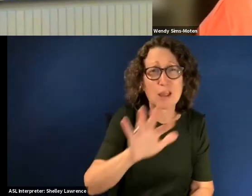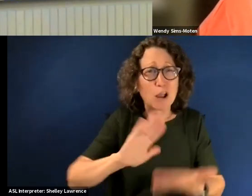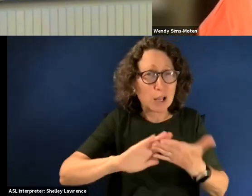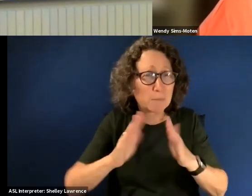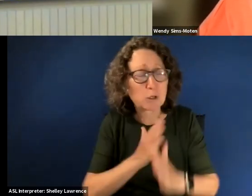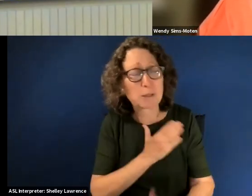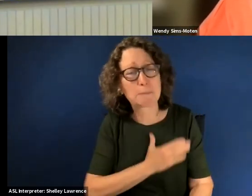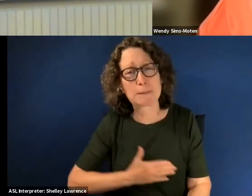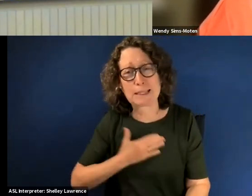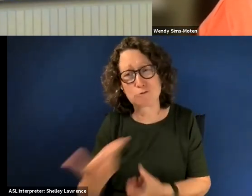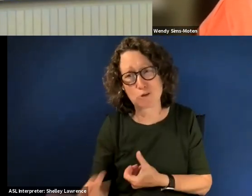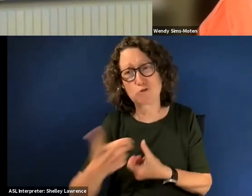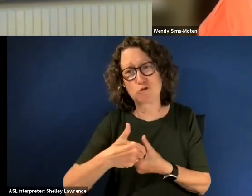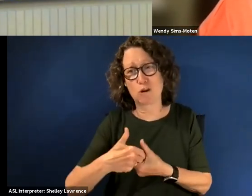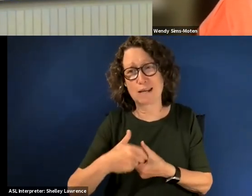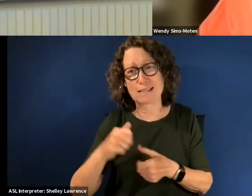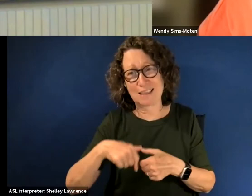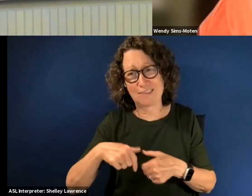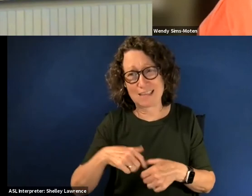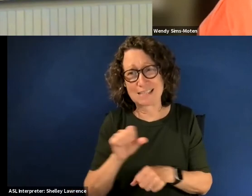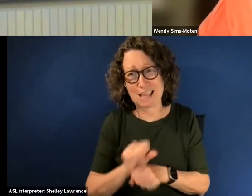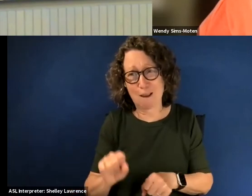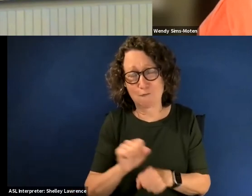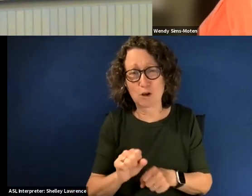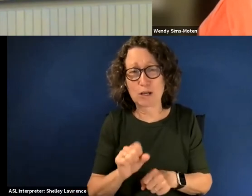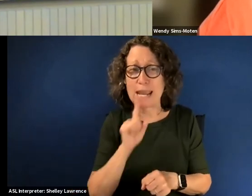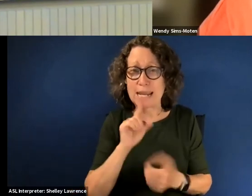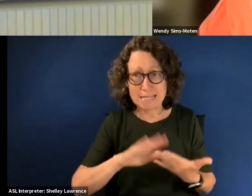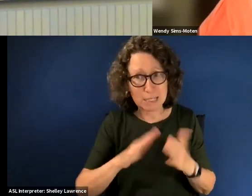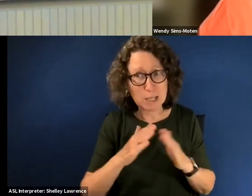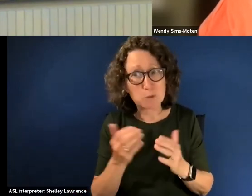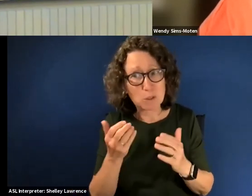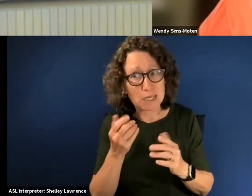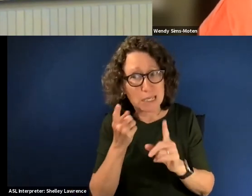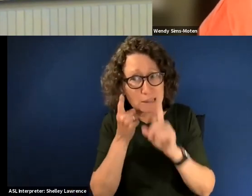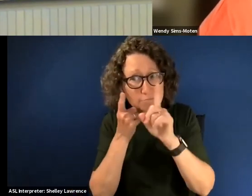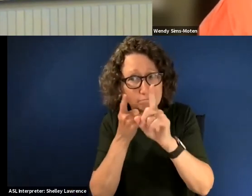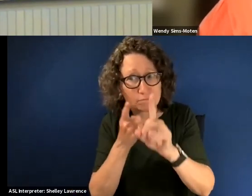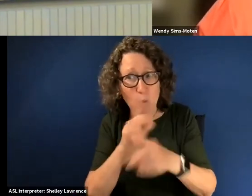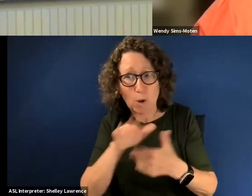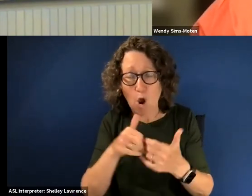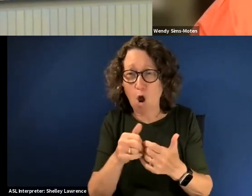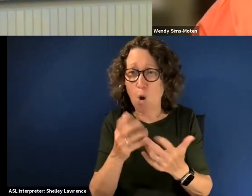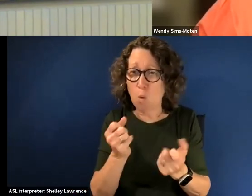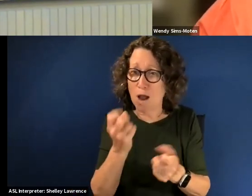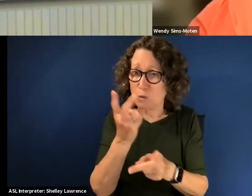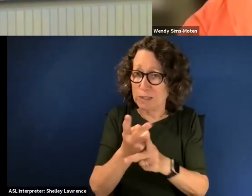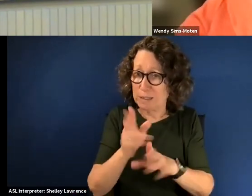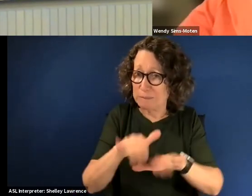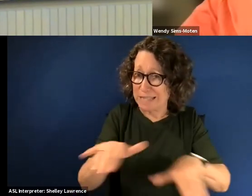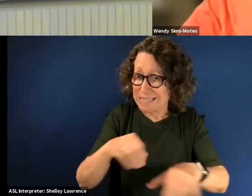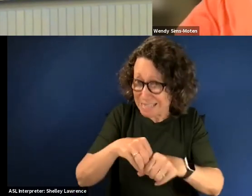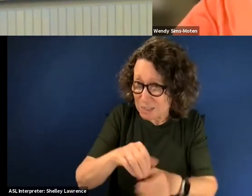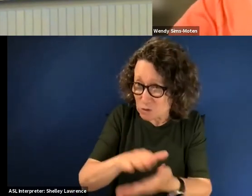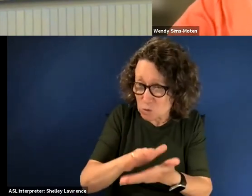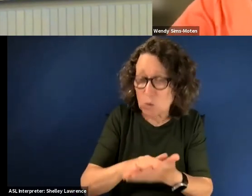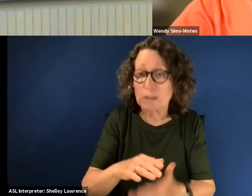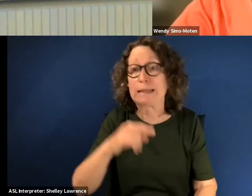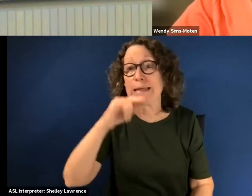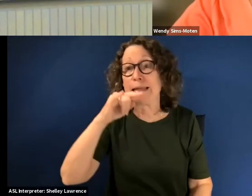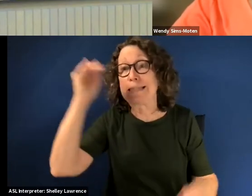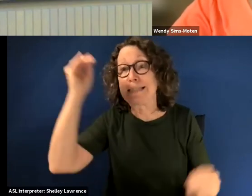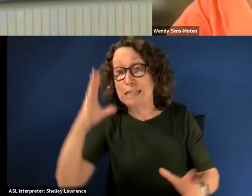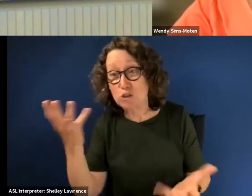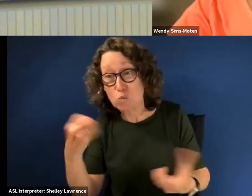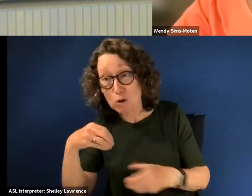to please join us in this effort. It is a community effort. We all want to keep kids in school. The teachers want to be in school